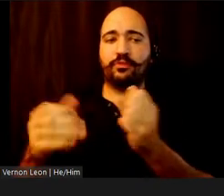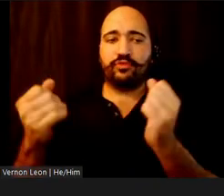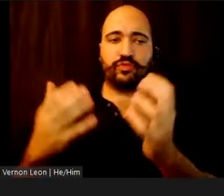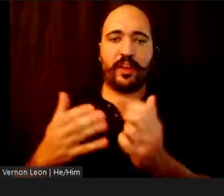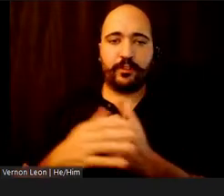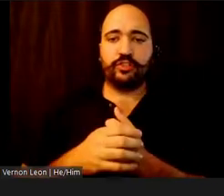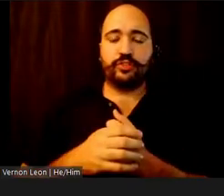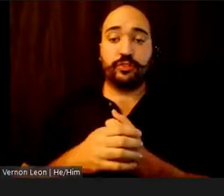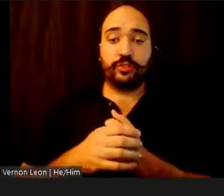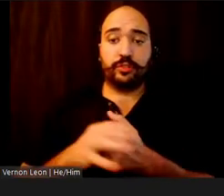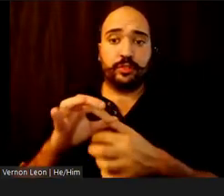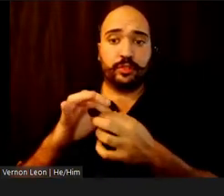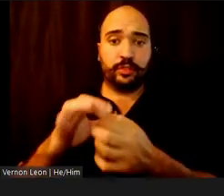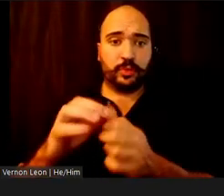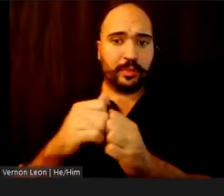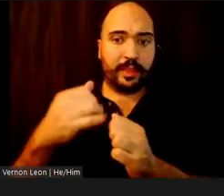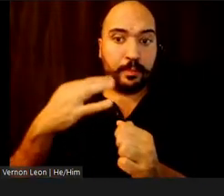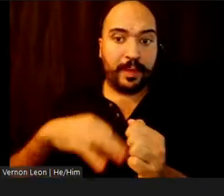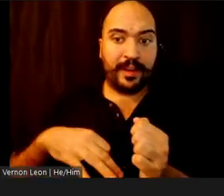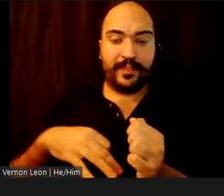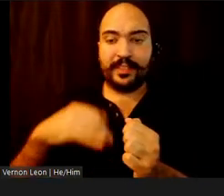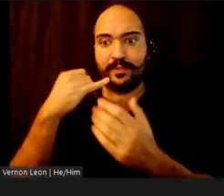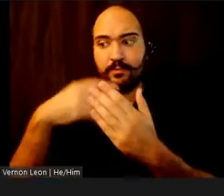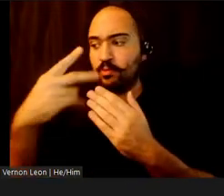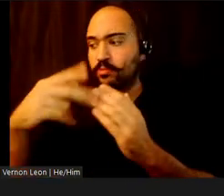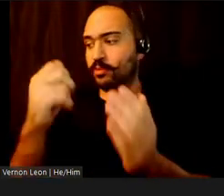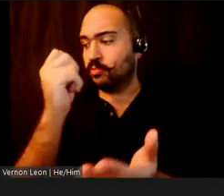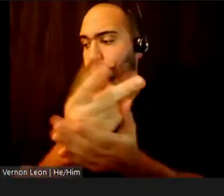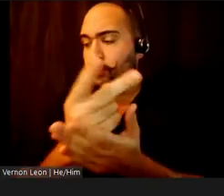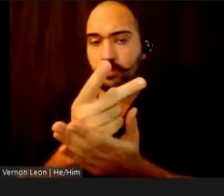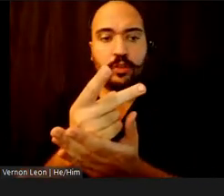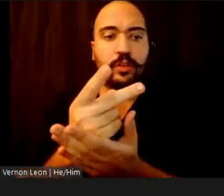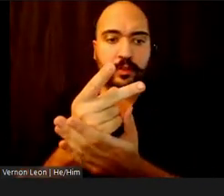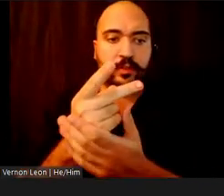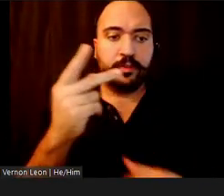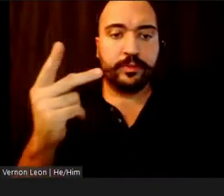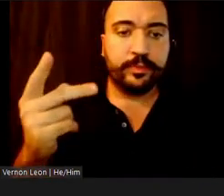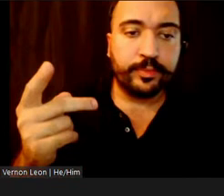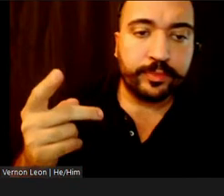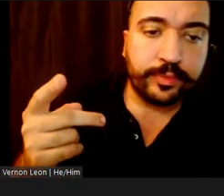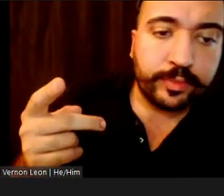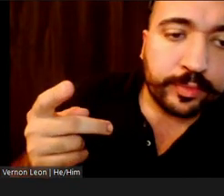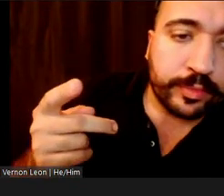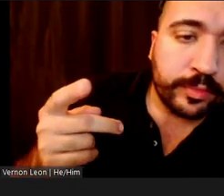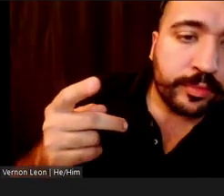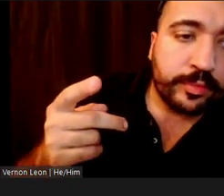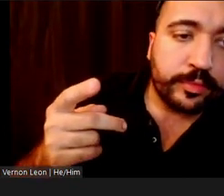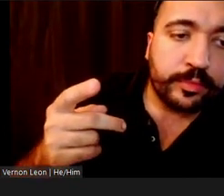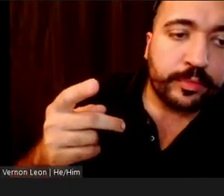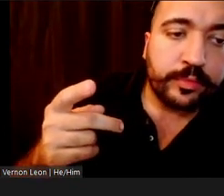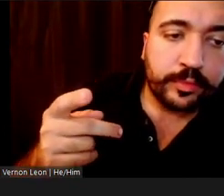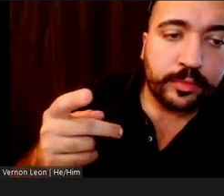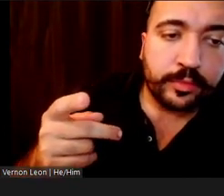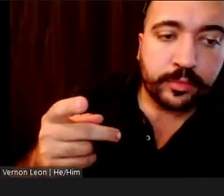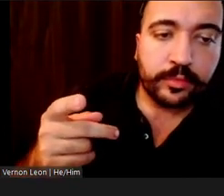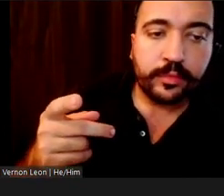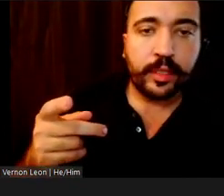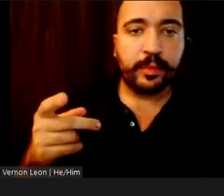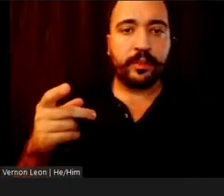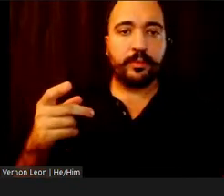benefits, if the program is approved, we anticipate the project would reduce vehicular traffic in and near the Manhattan Central Business District.